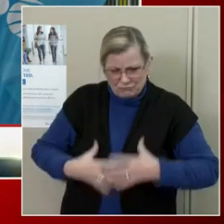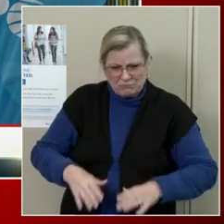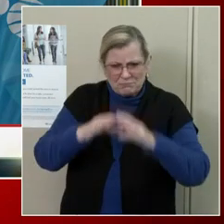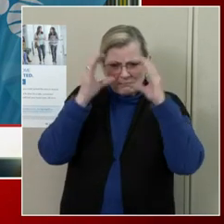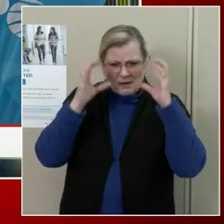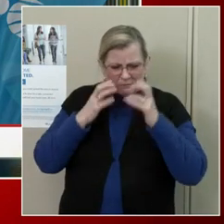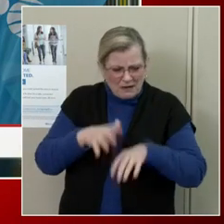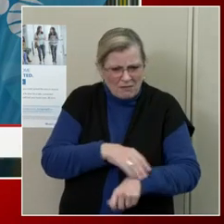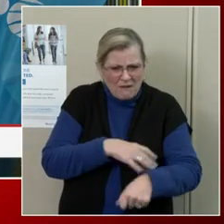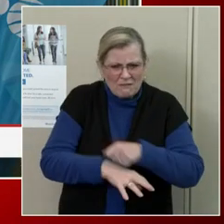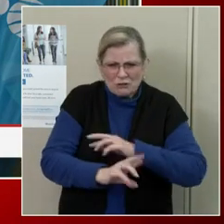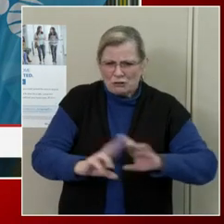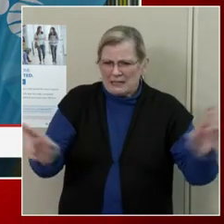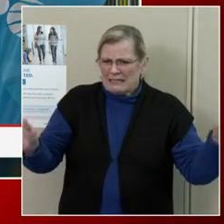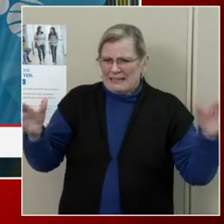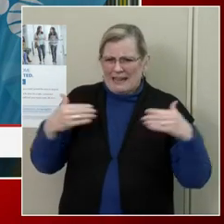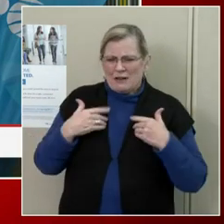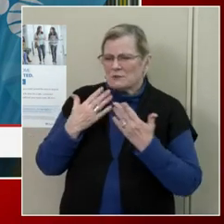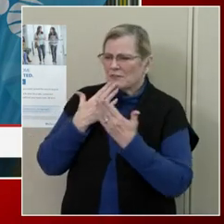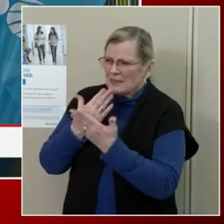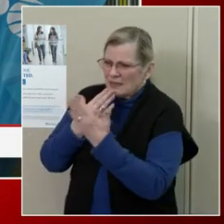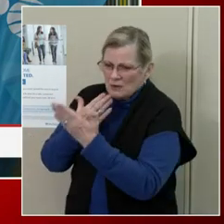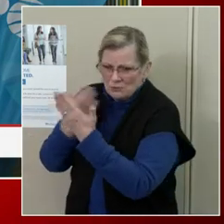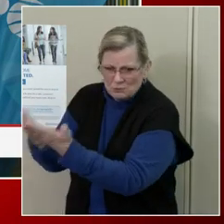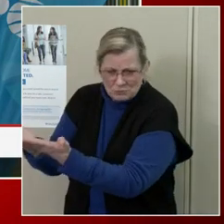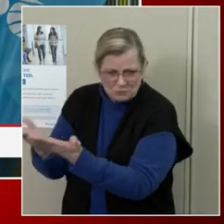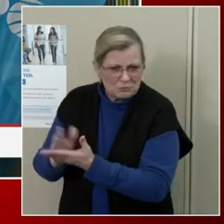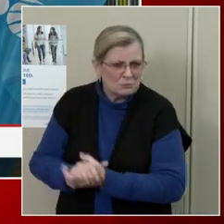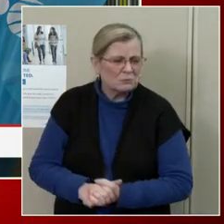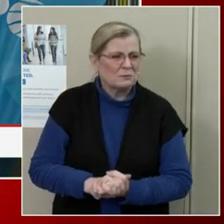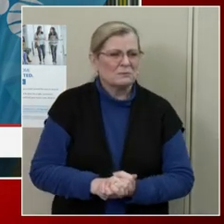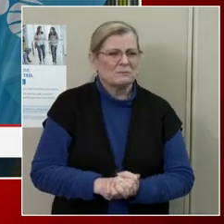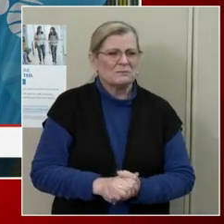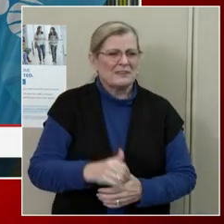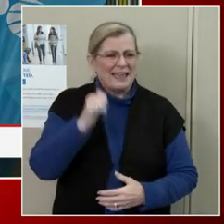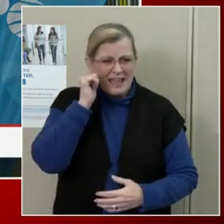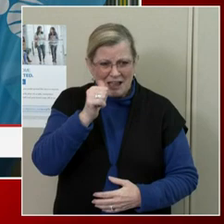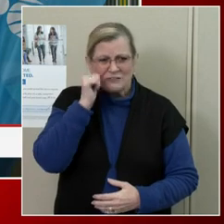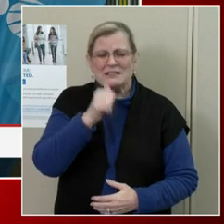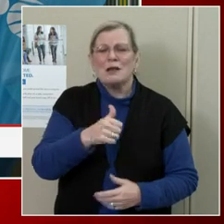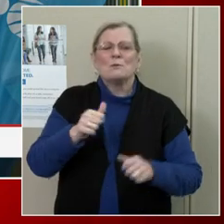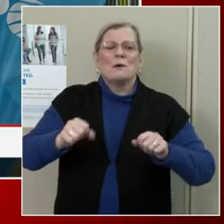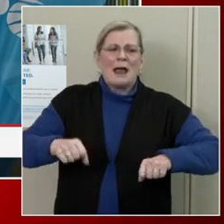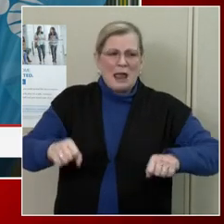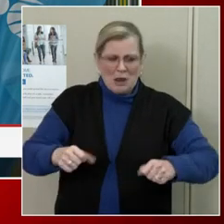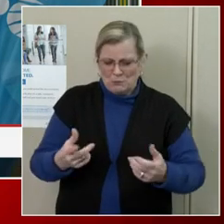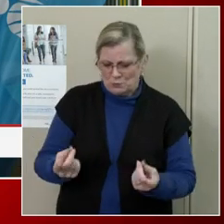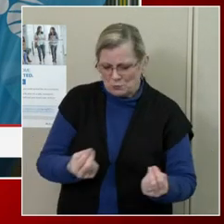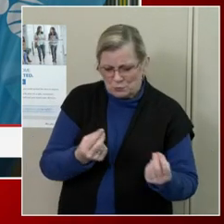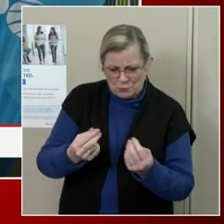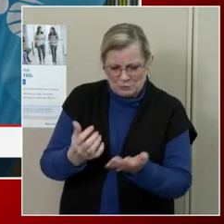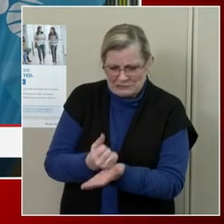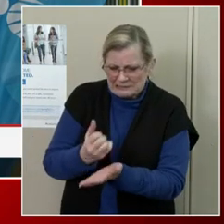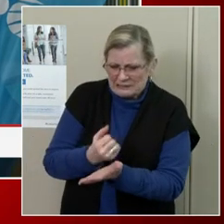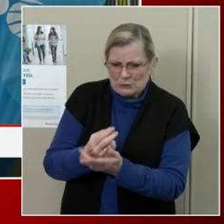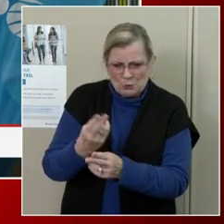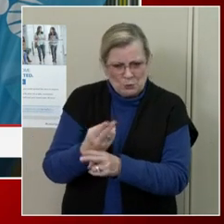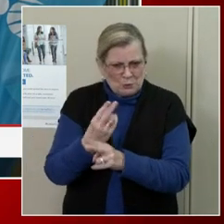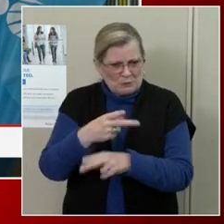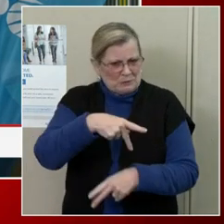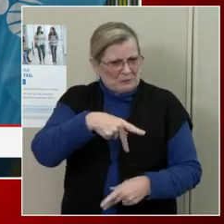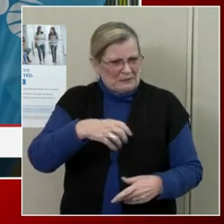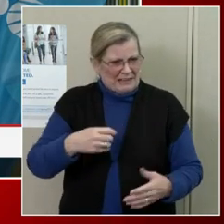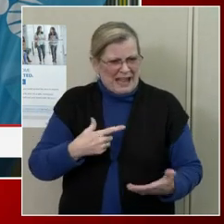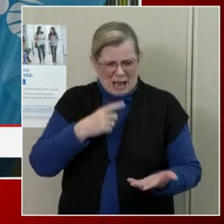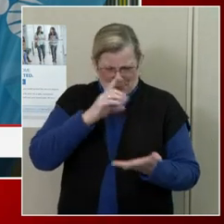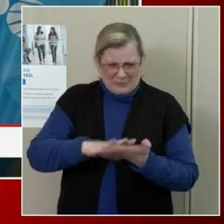the residents of the District of Columbia during this pandemic, and we will continue to be there. We believe that this vaccine is going